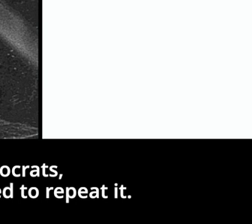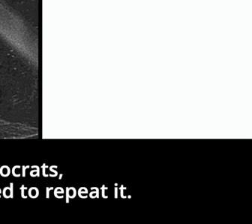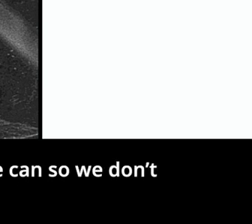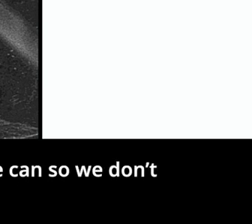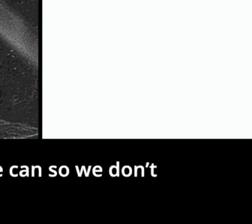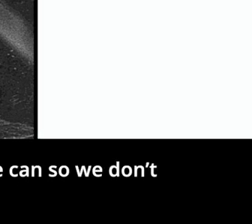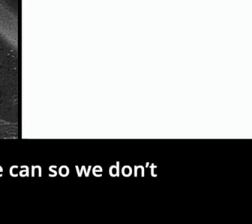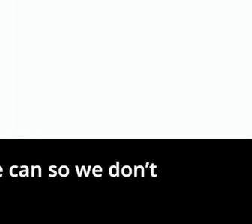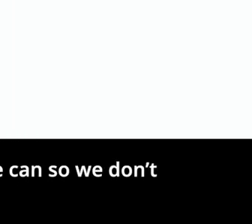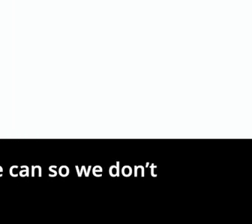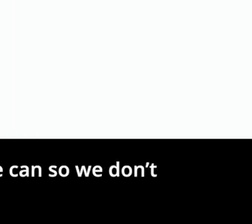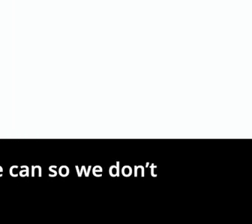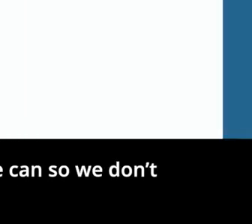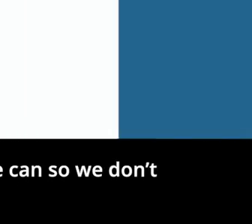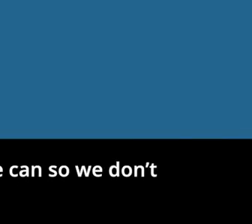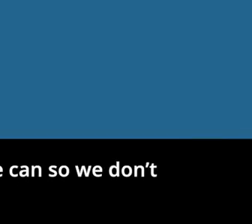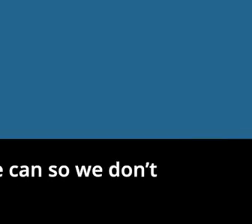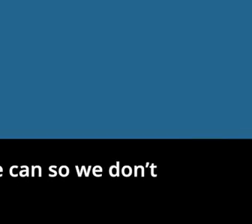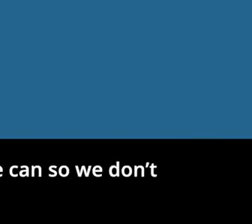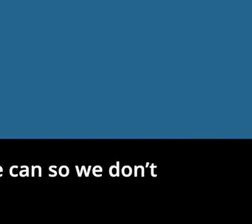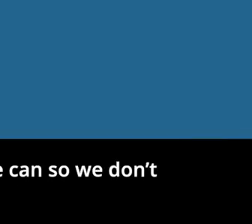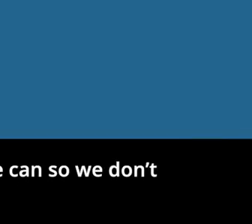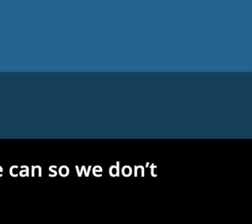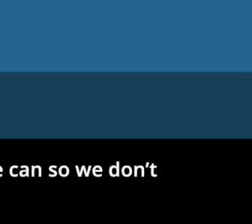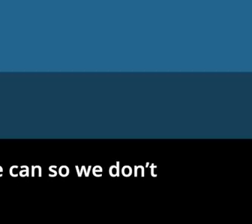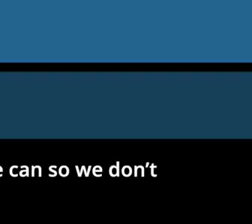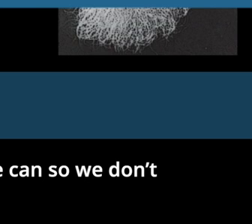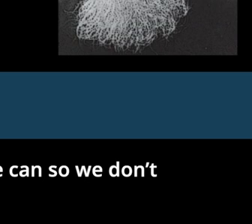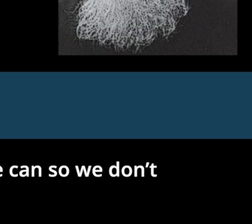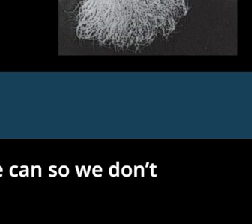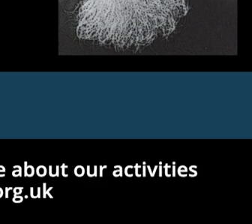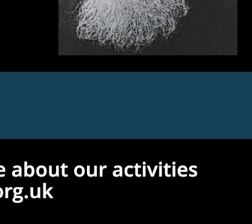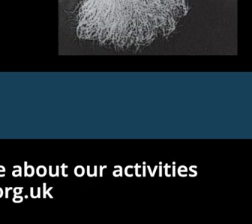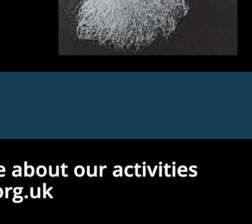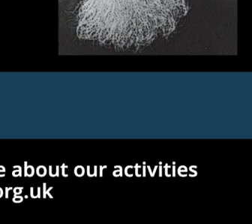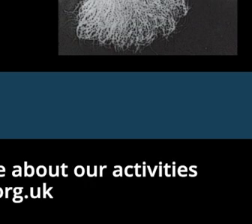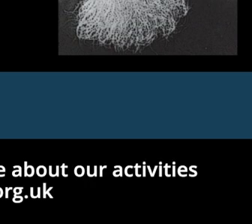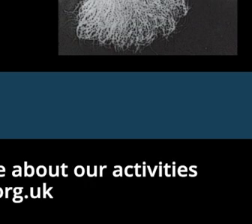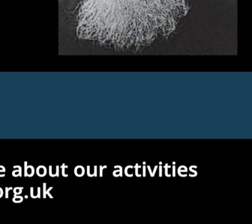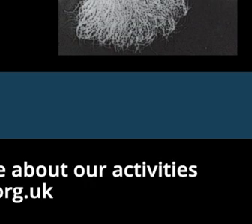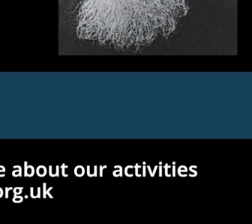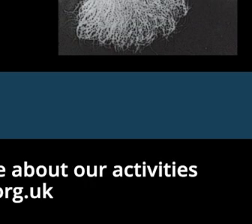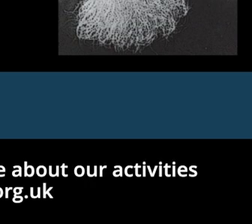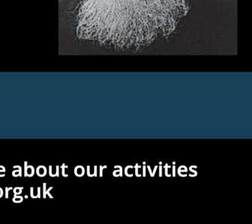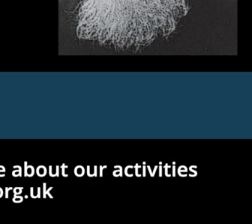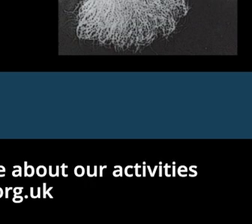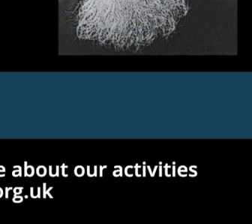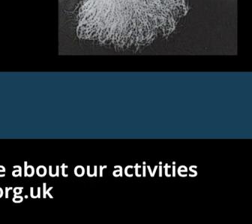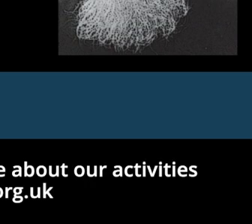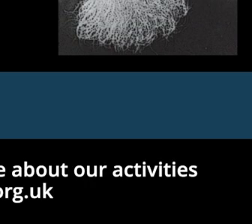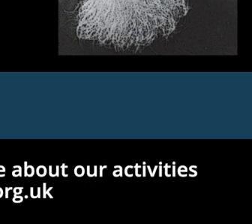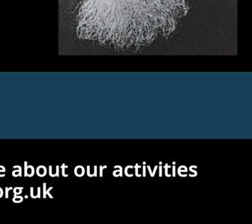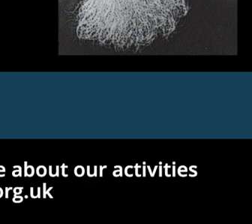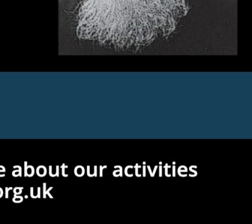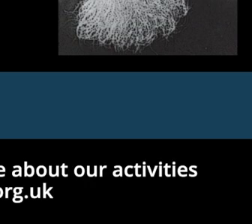it. The Liberal Democrat History Group exists to make sure that we can, so we don't." You can subscribe to the Journal of Liberal History and find